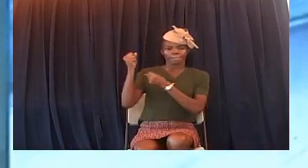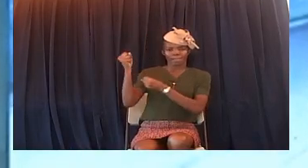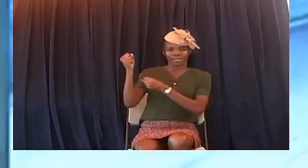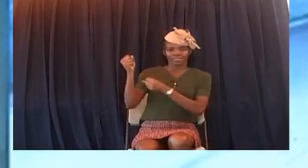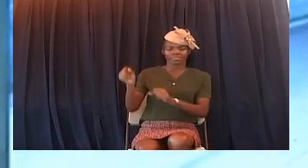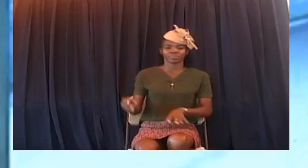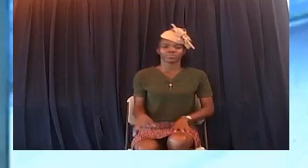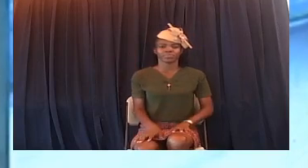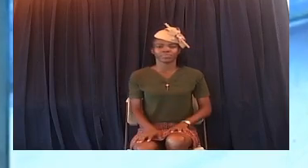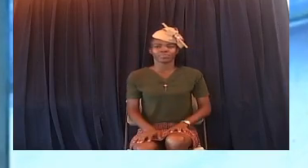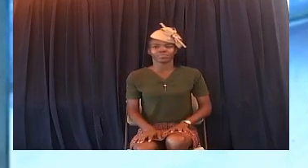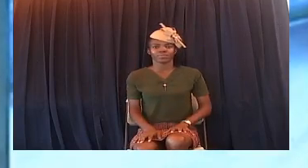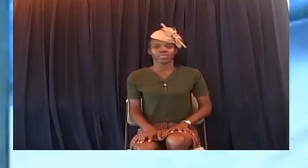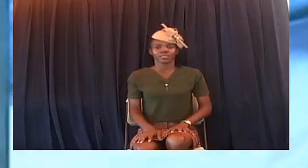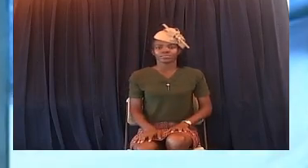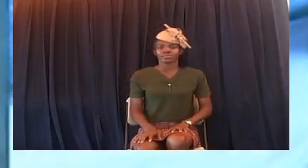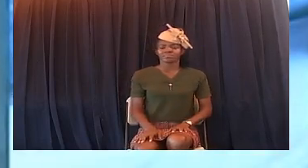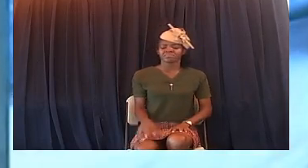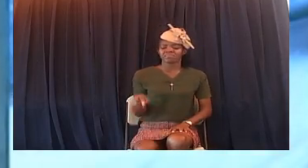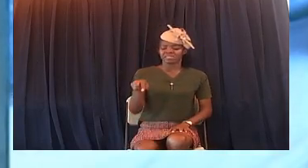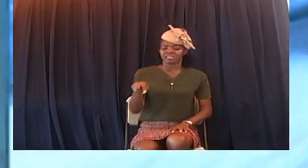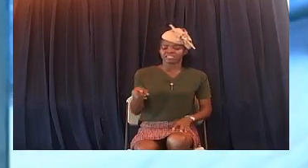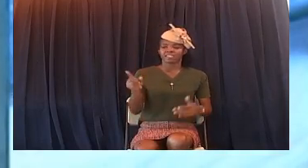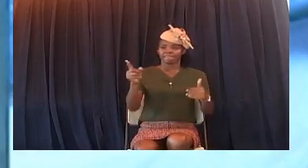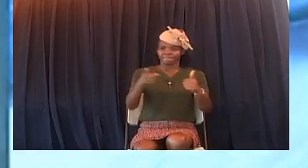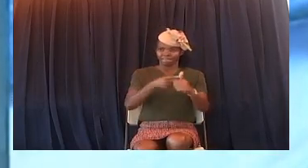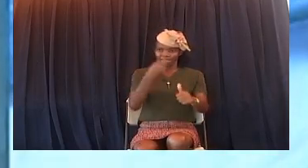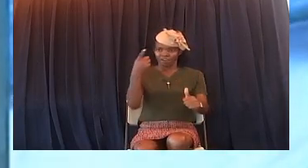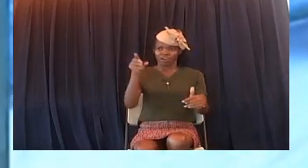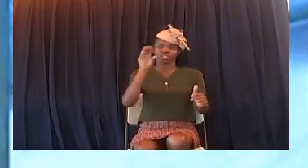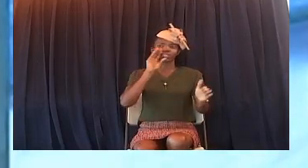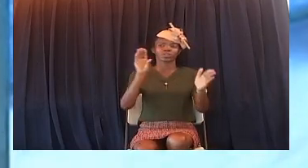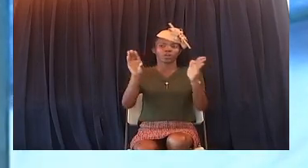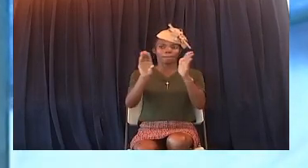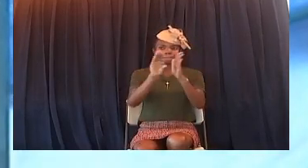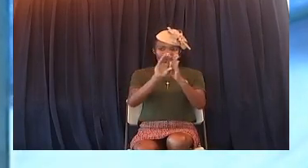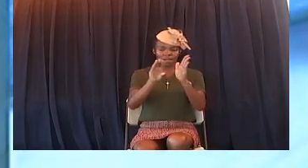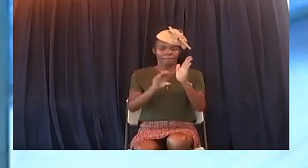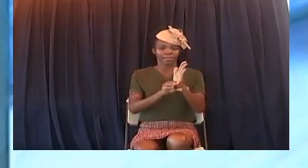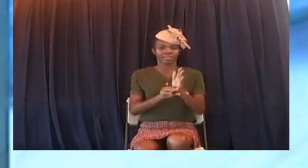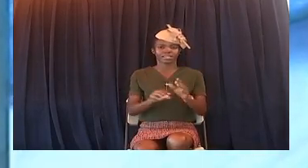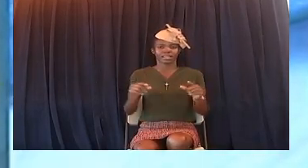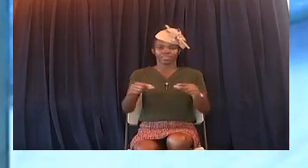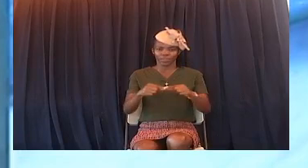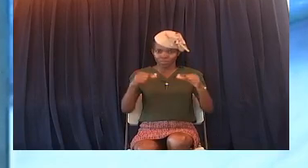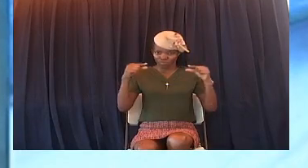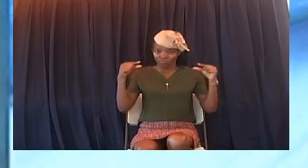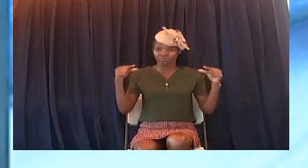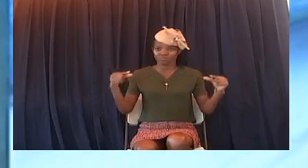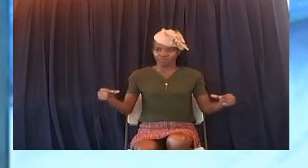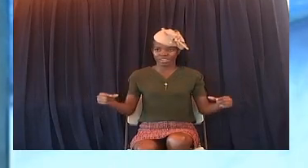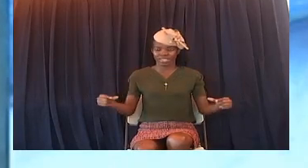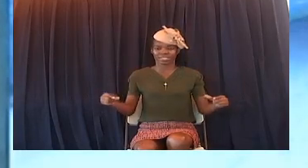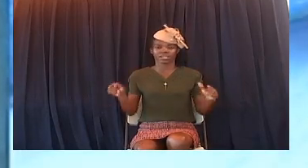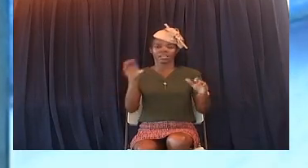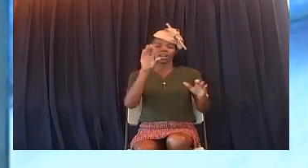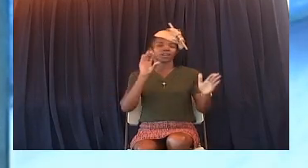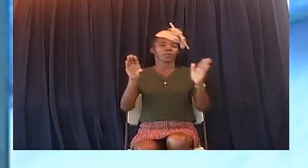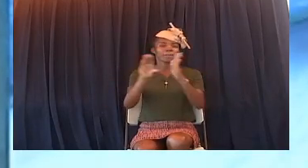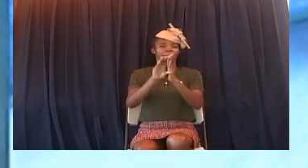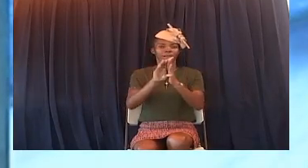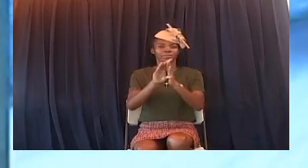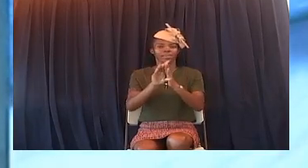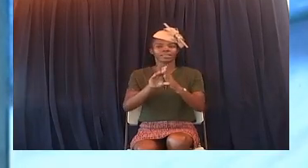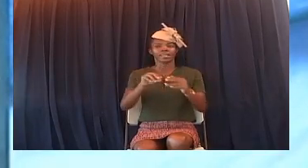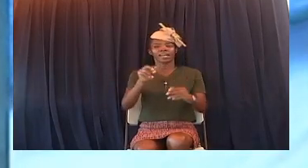mind. This is the first and the greatest commandment. And the